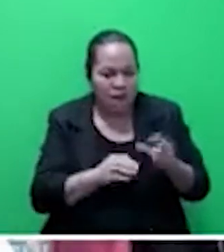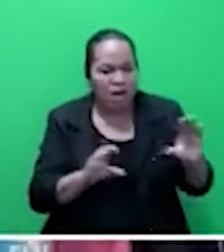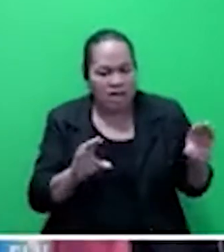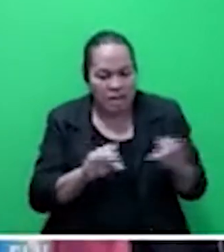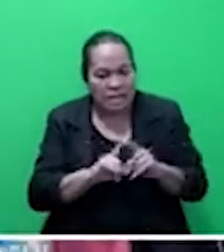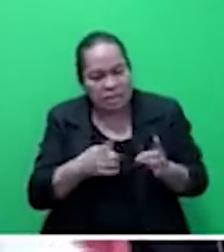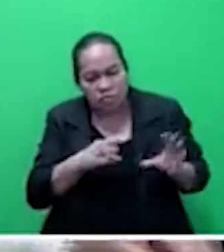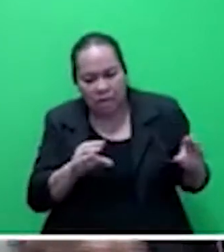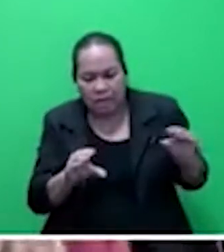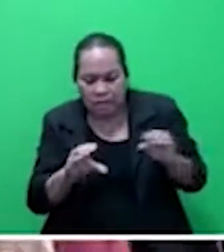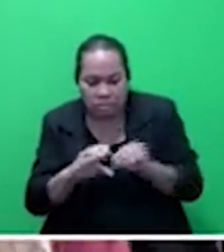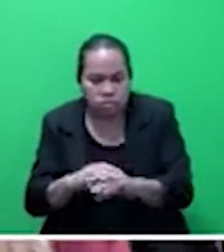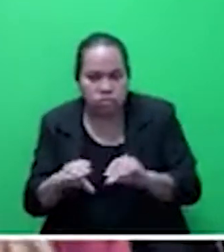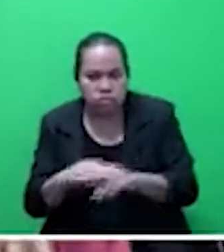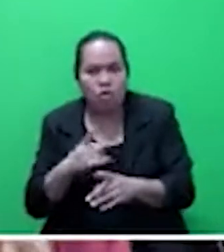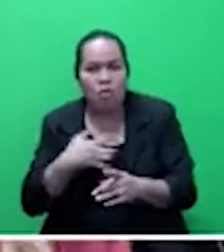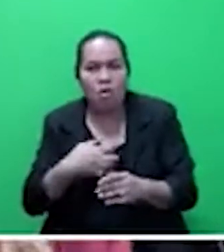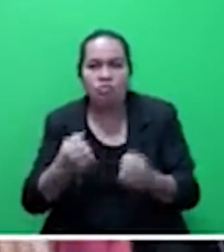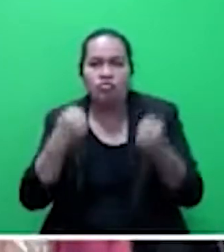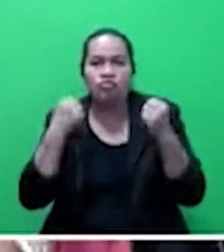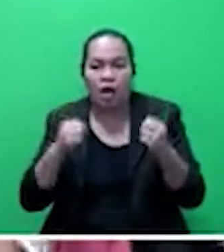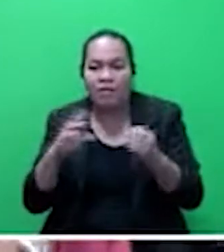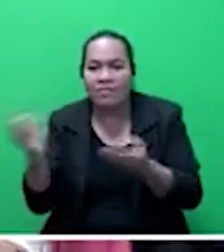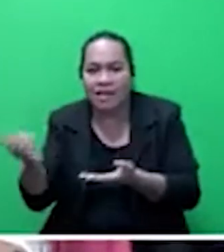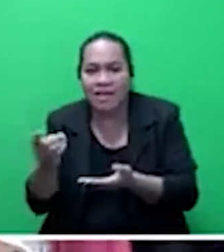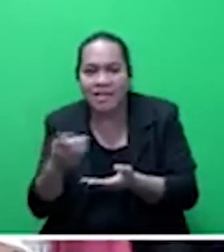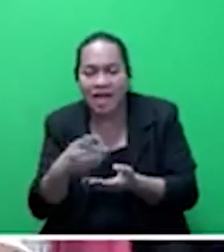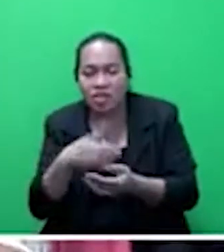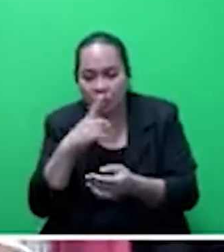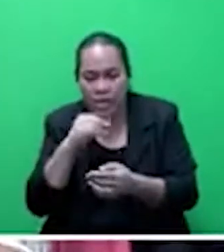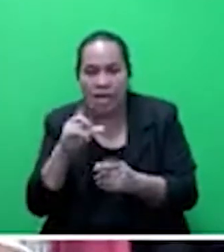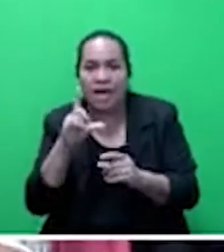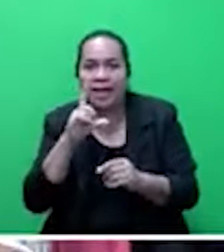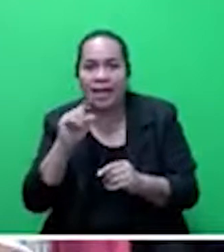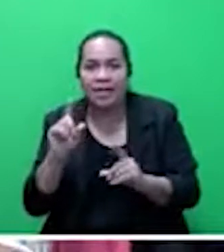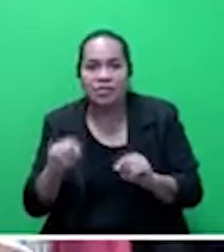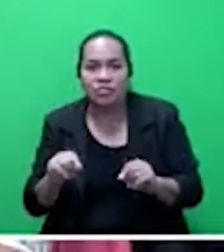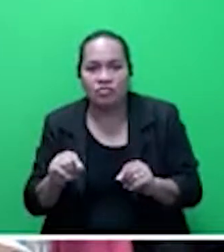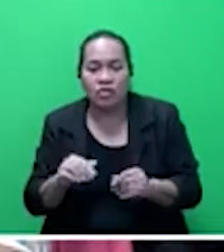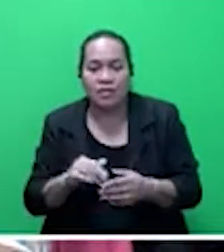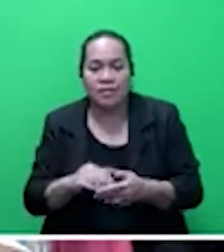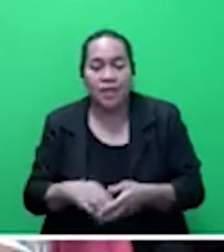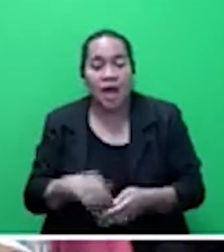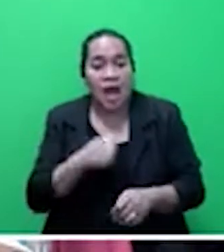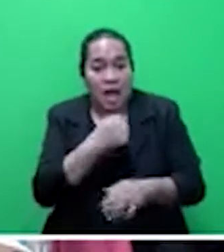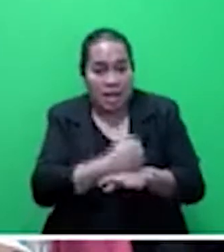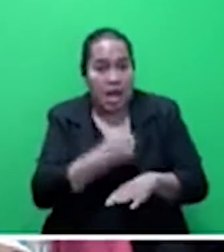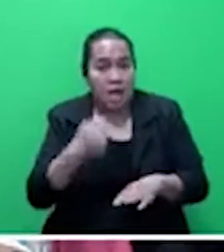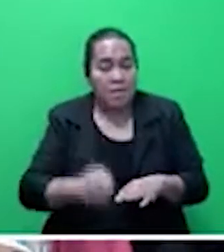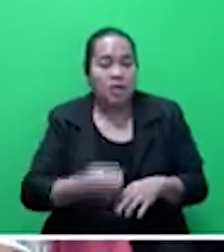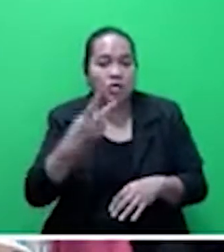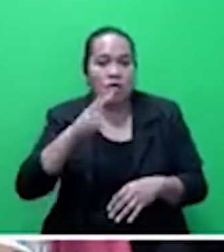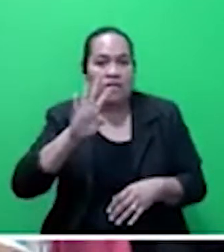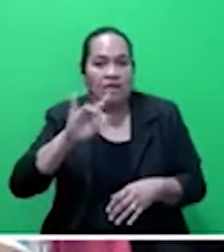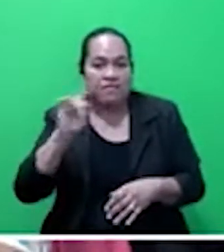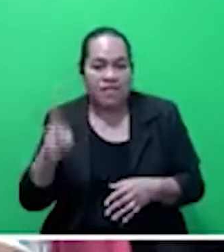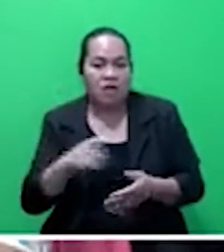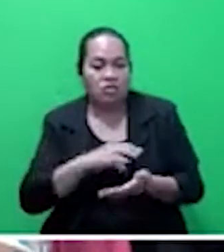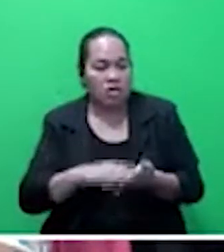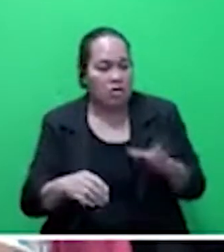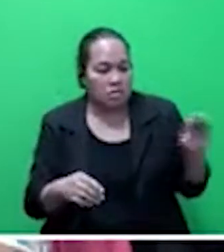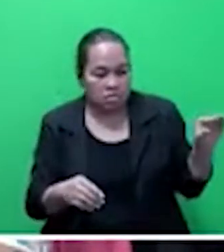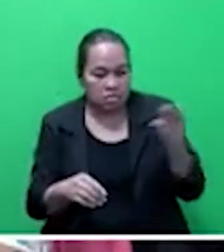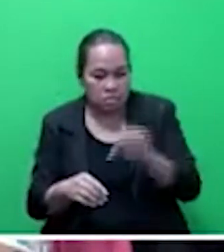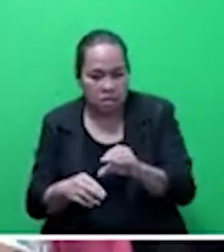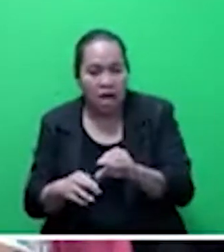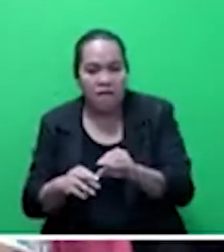capabilities. Mr. Speaker, in this regard, government has committed $25,000 towards the maintenance and management of National